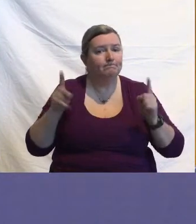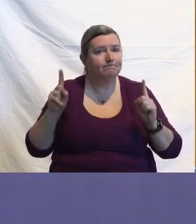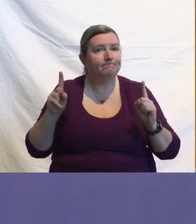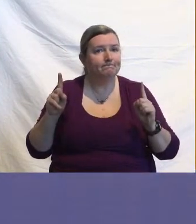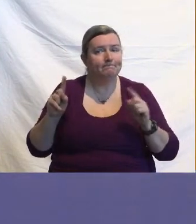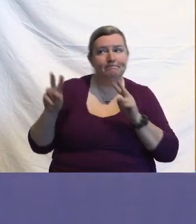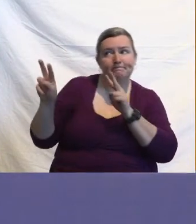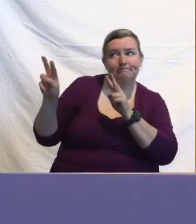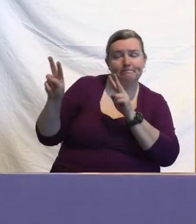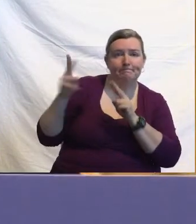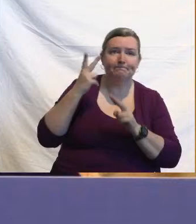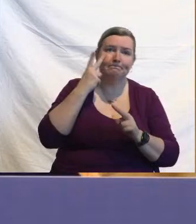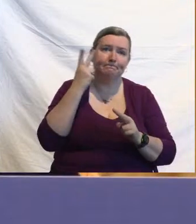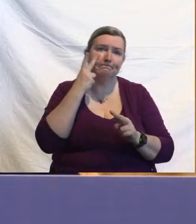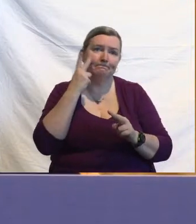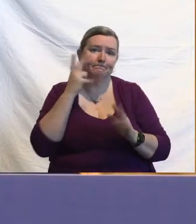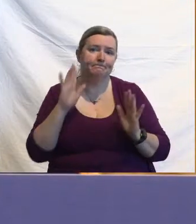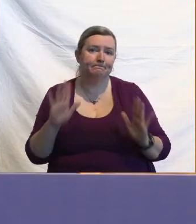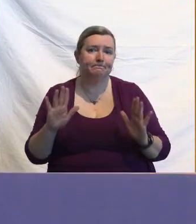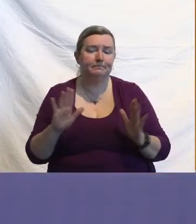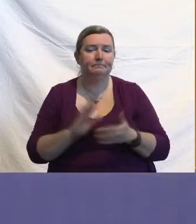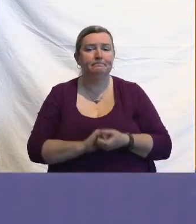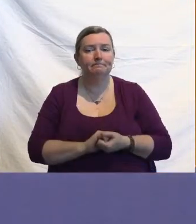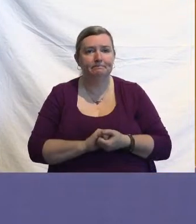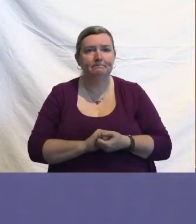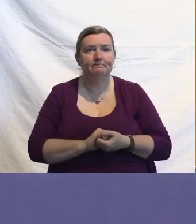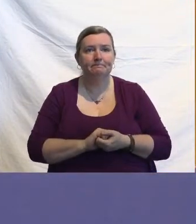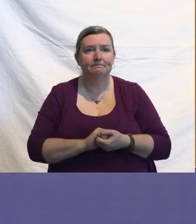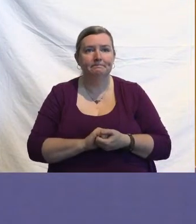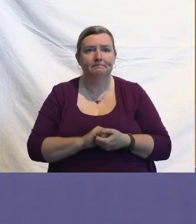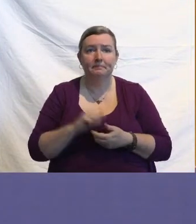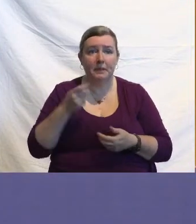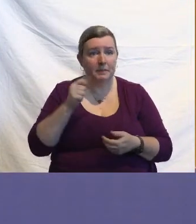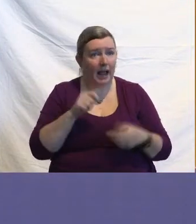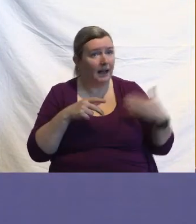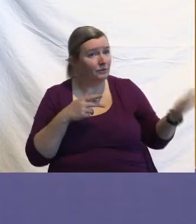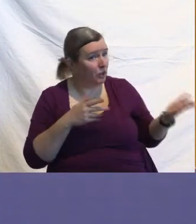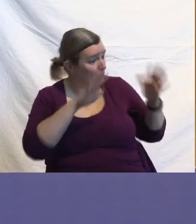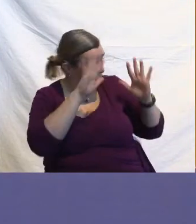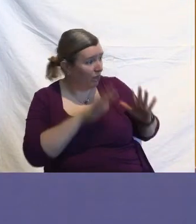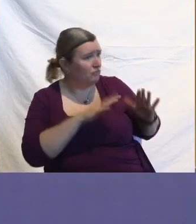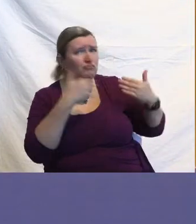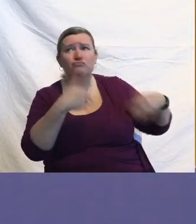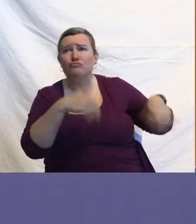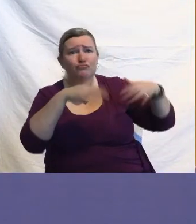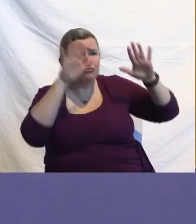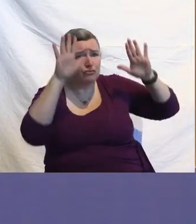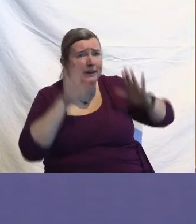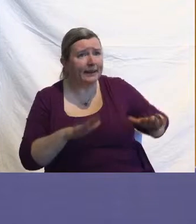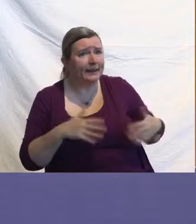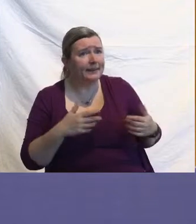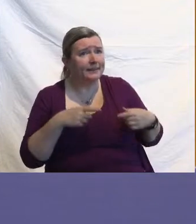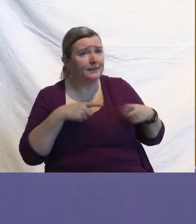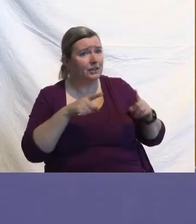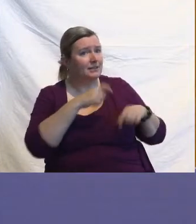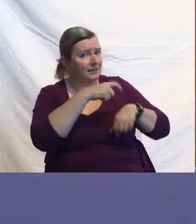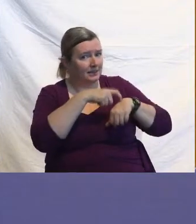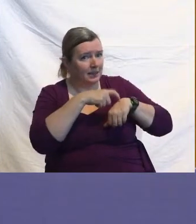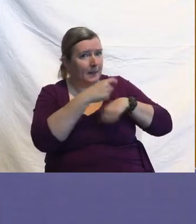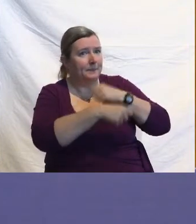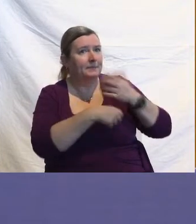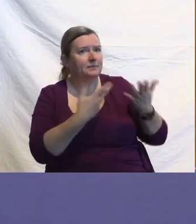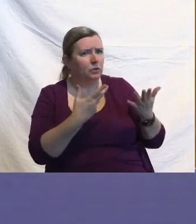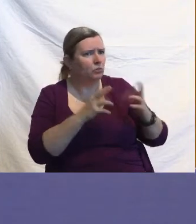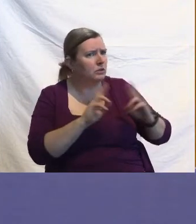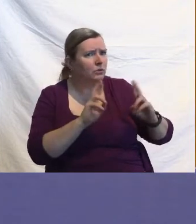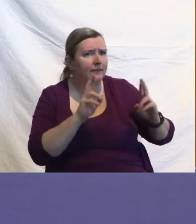both. Pat, the weather's great, which is great, but this is also the time of the year that you start doing your war gaming and getting prepped for